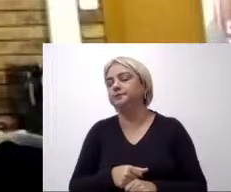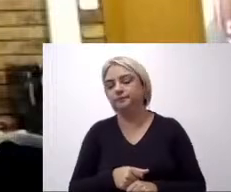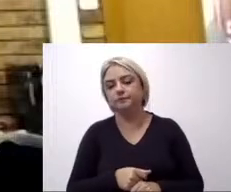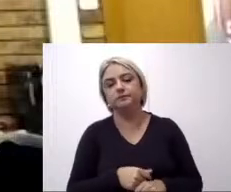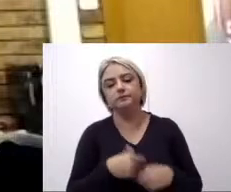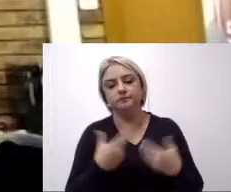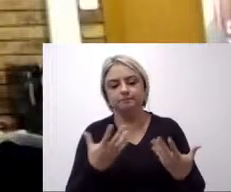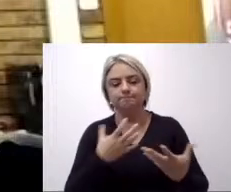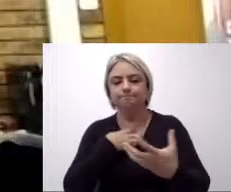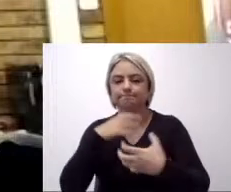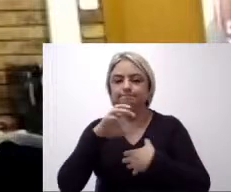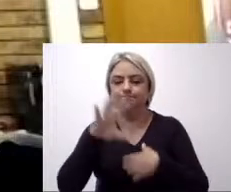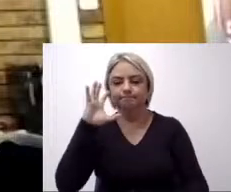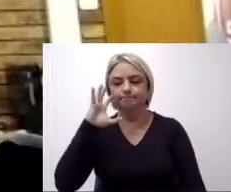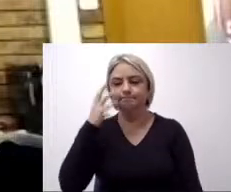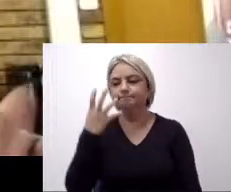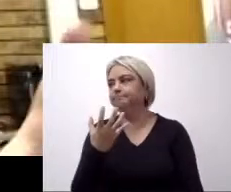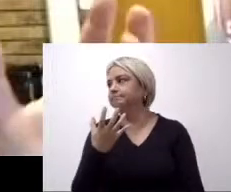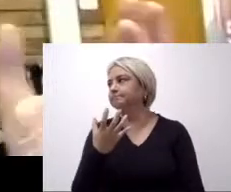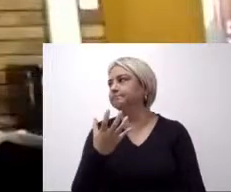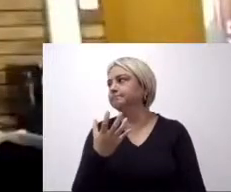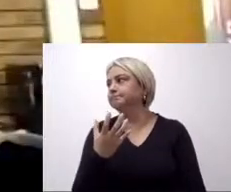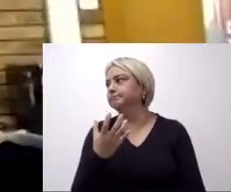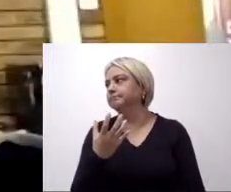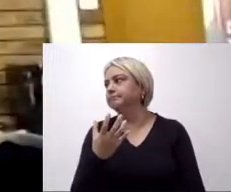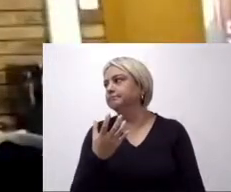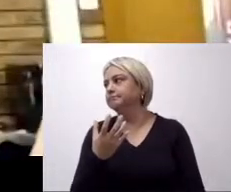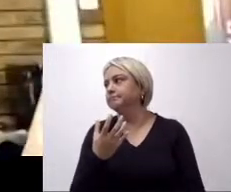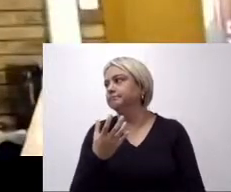is interesting in all the process is how a